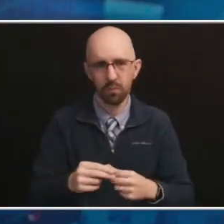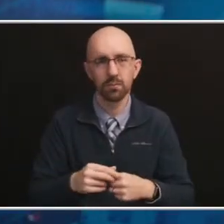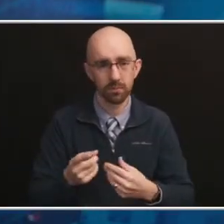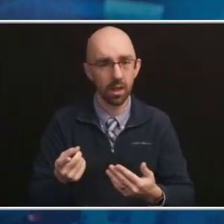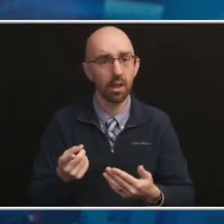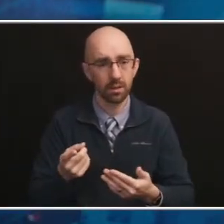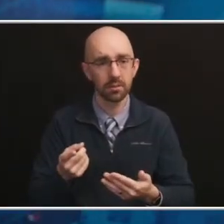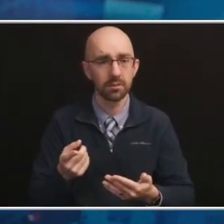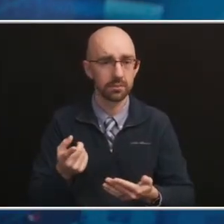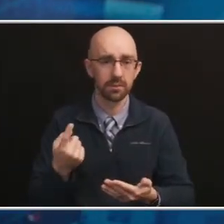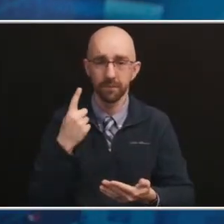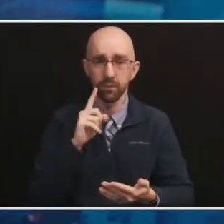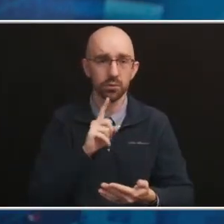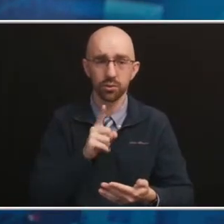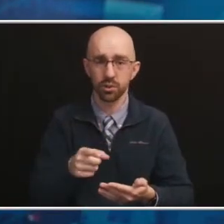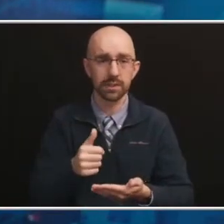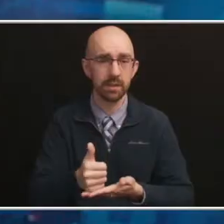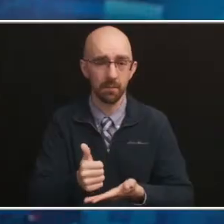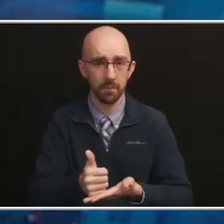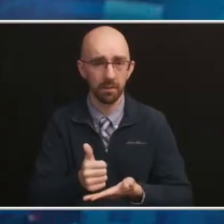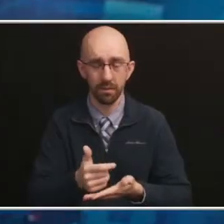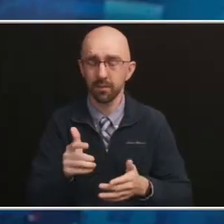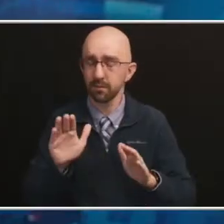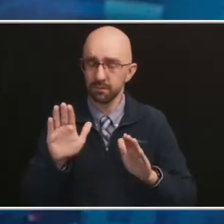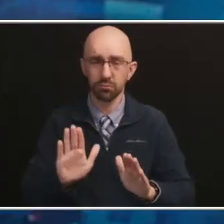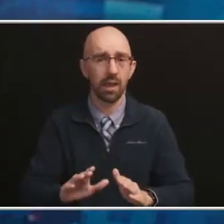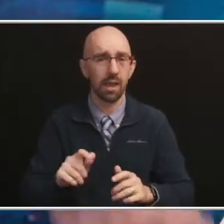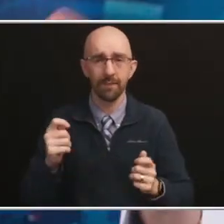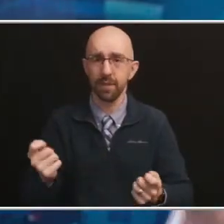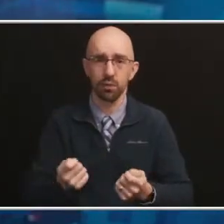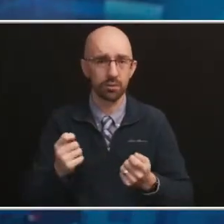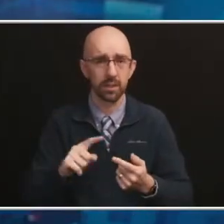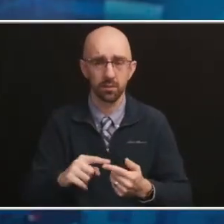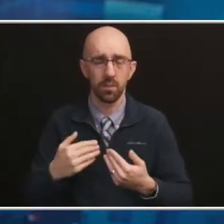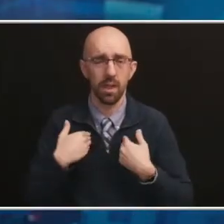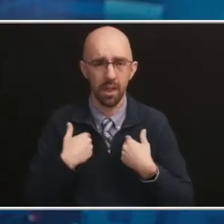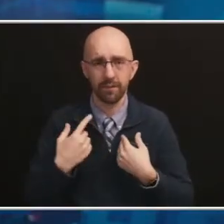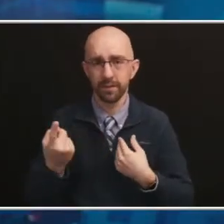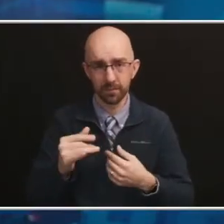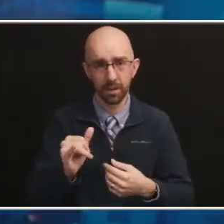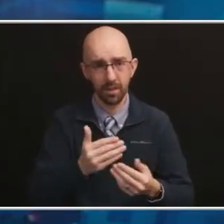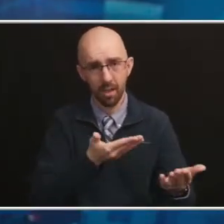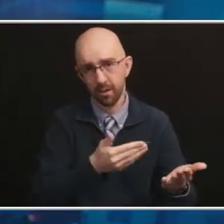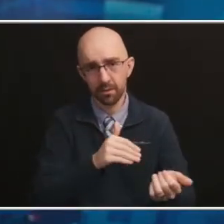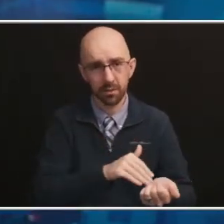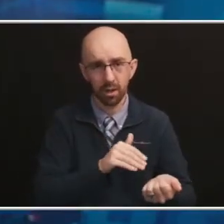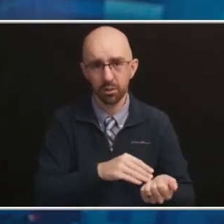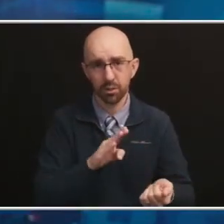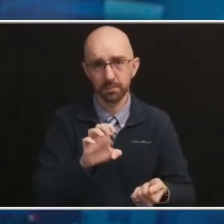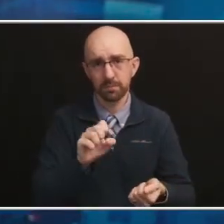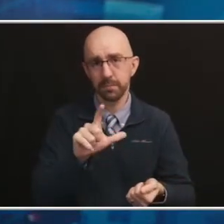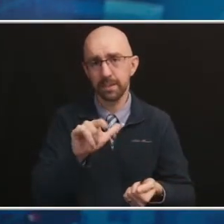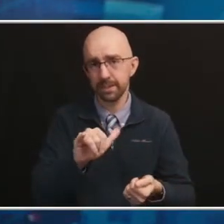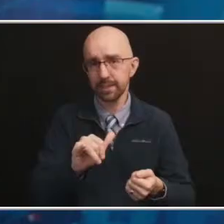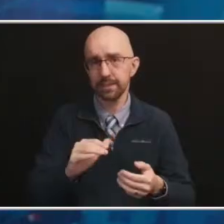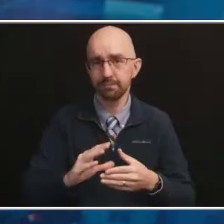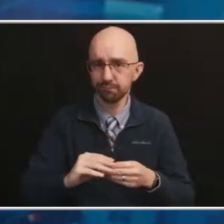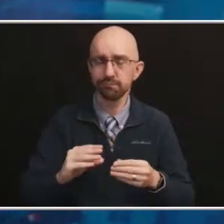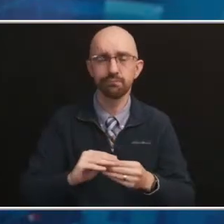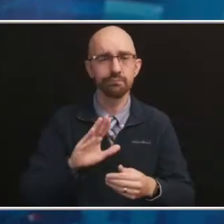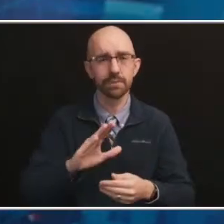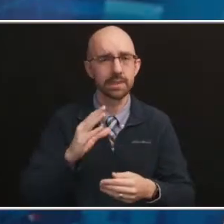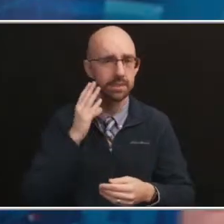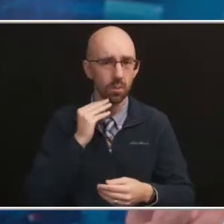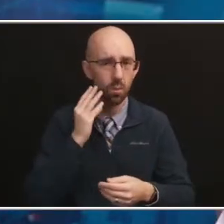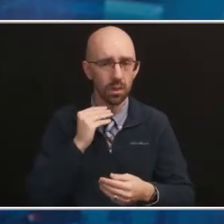like, this is a big victory to have someone like Dr. Beasley sort of telling his story and you know,